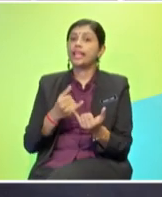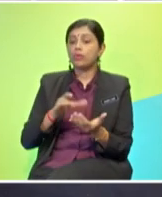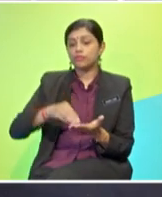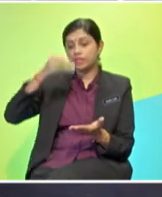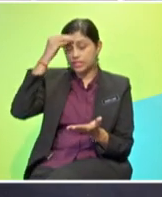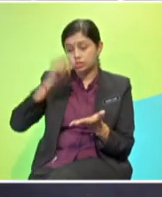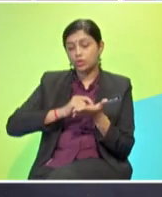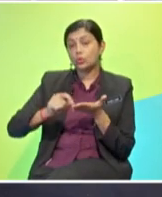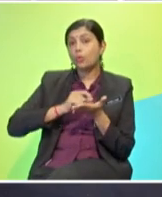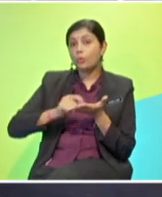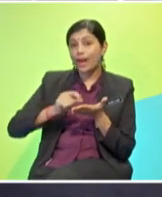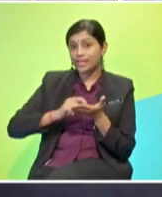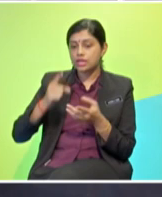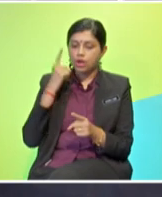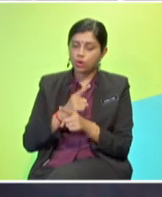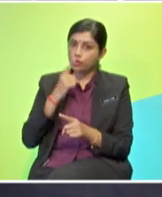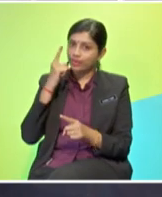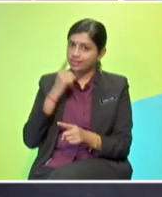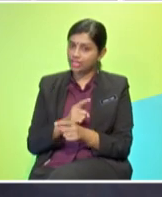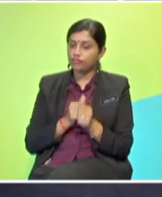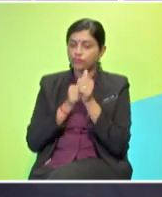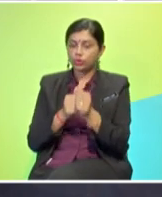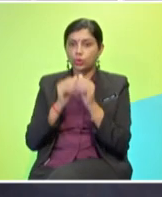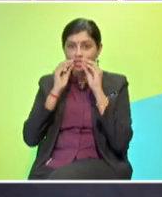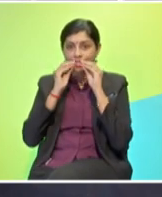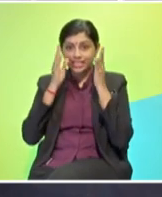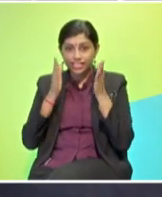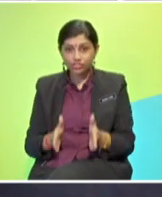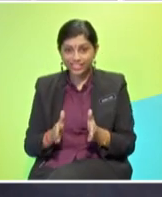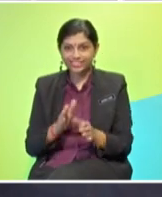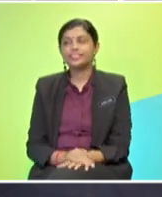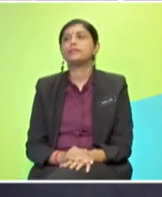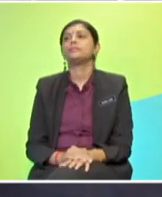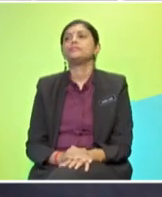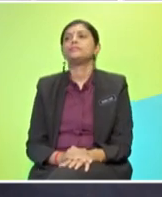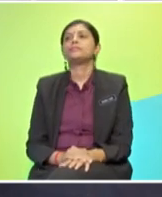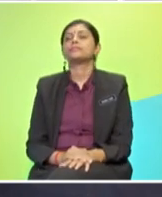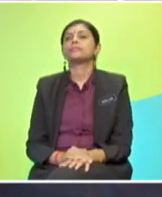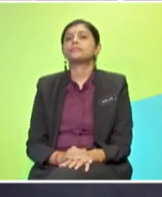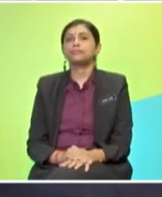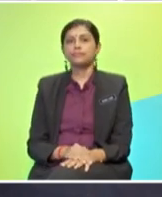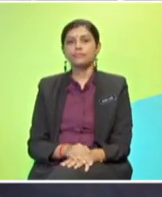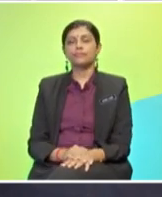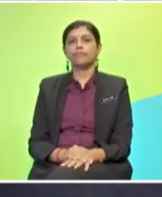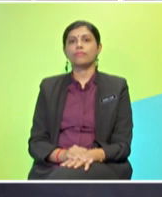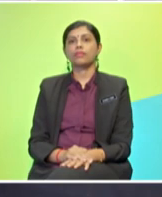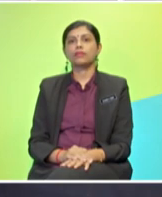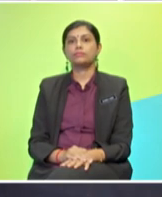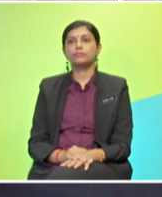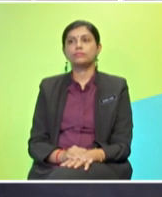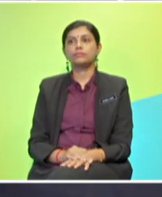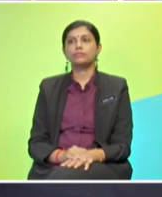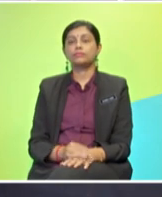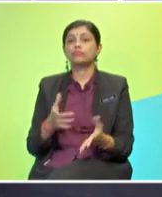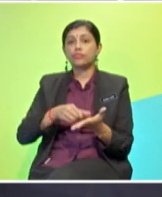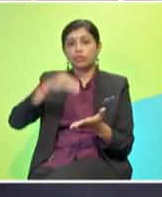try to copy and write the words one by one. Okay. Okay. Let us proceed, teacher. All right. So, we have learned about the